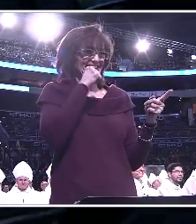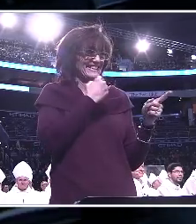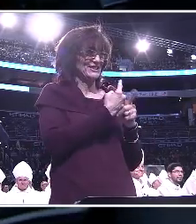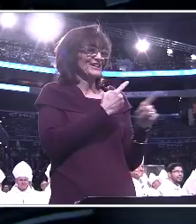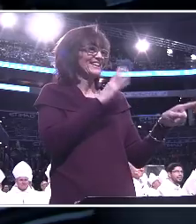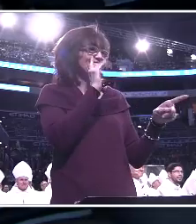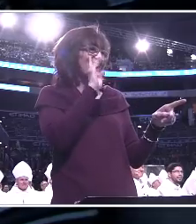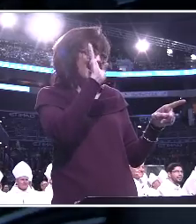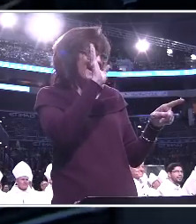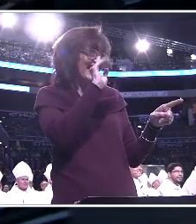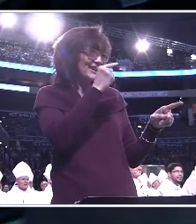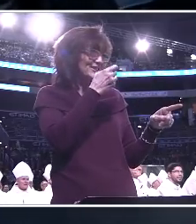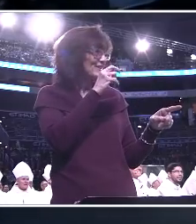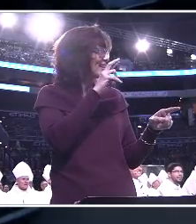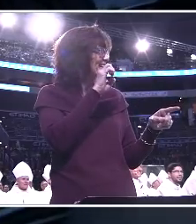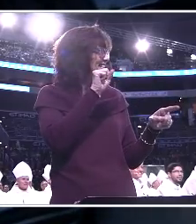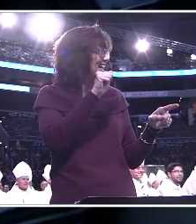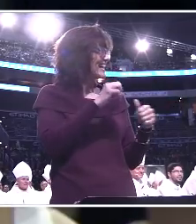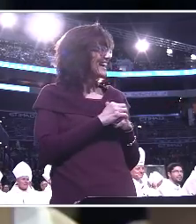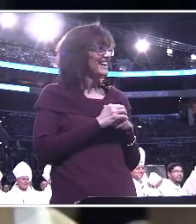Say hi, Teresa.